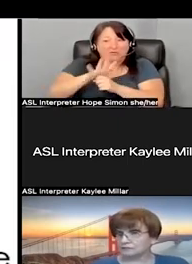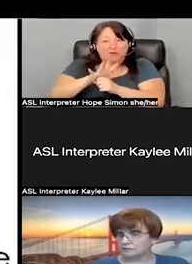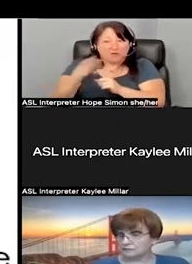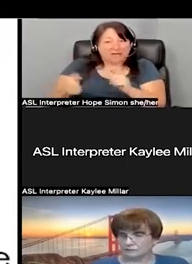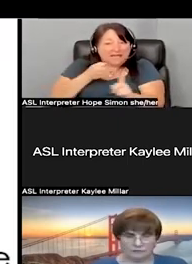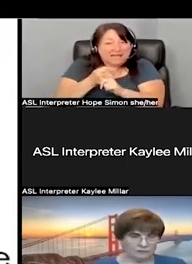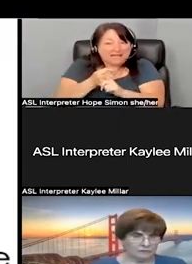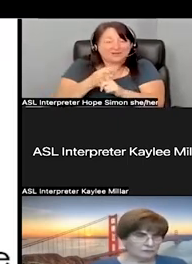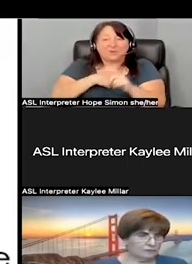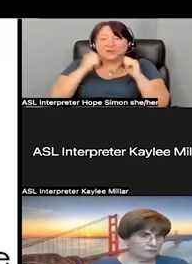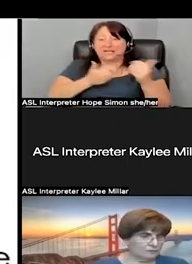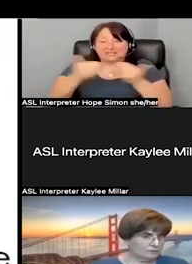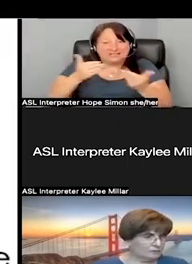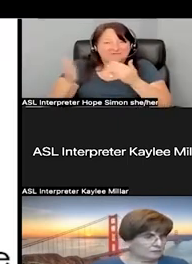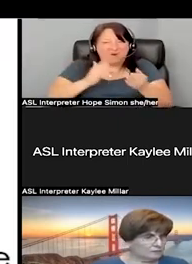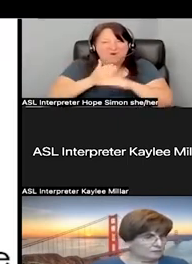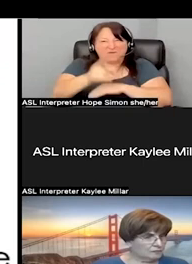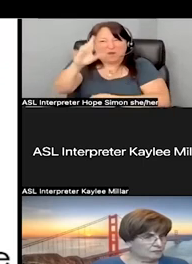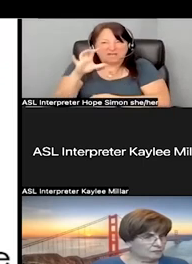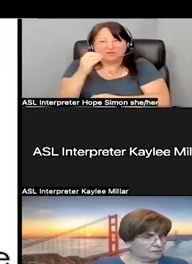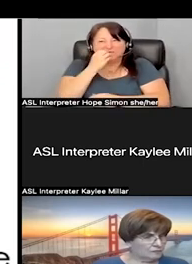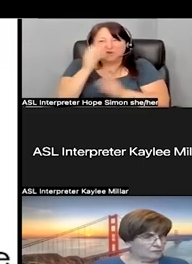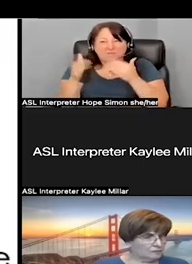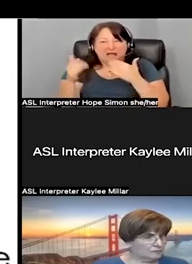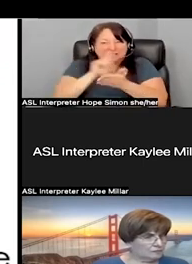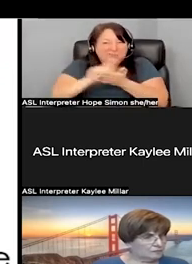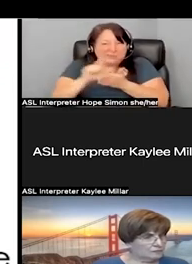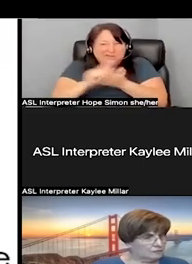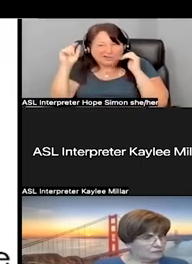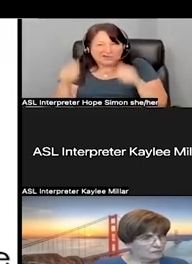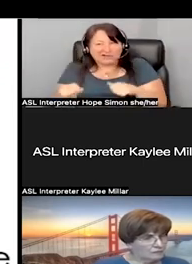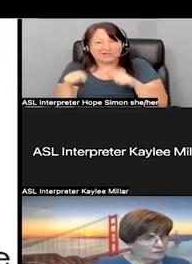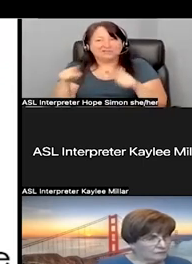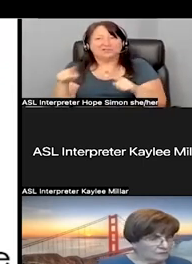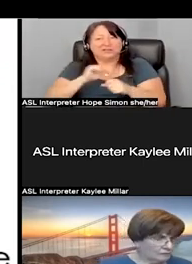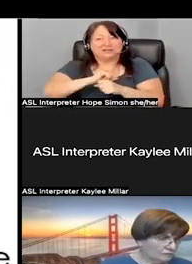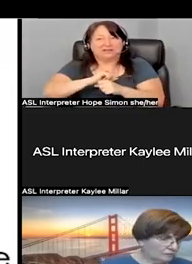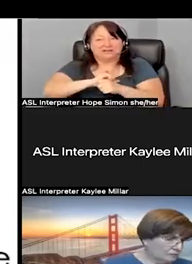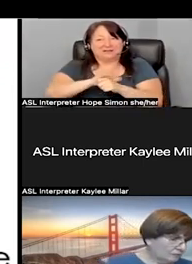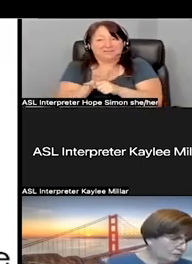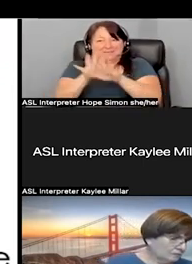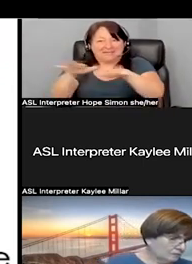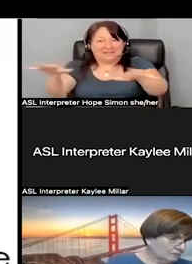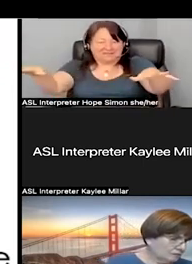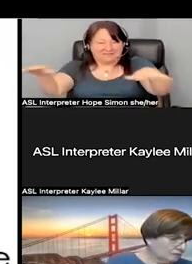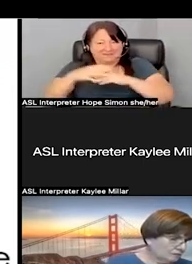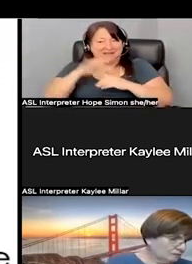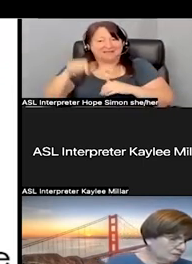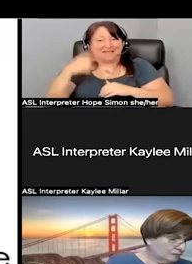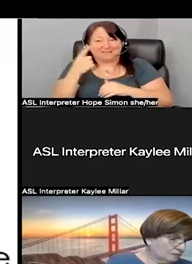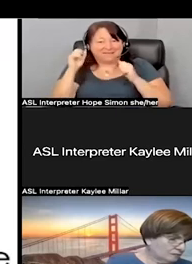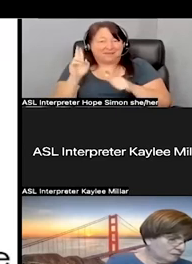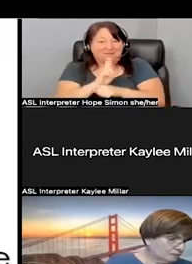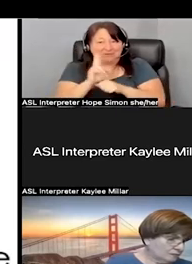we were delivering over 100 food boxes a week during the pandemic. And that's something that can be